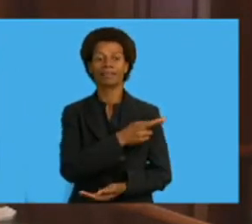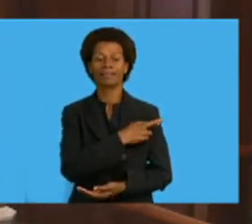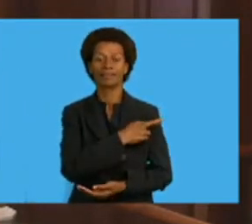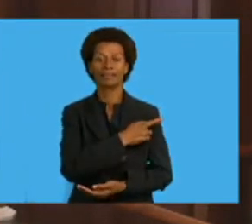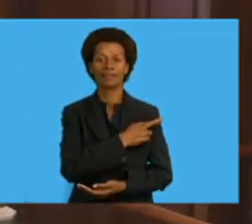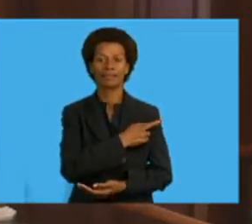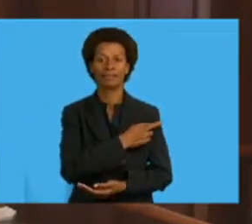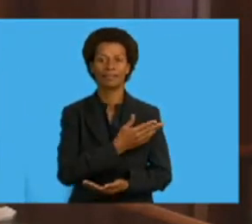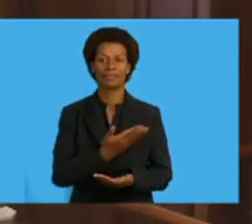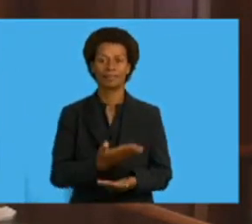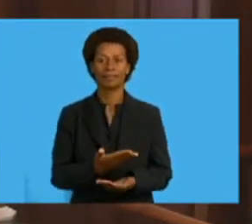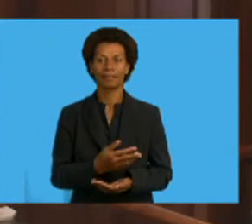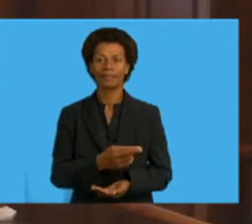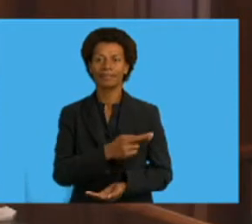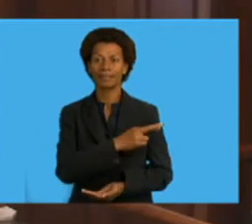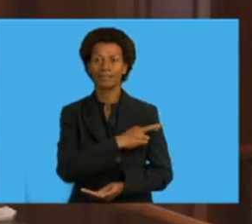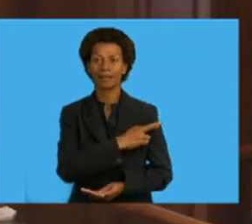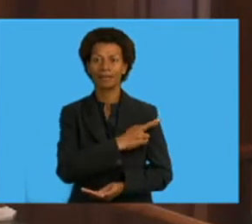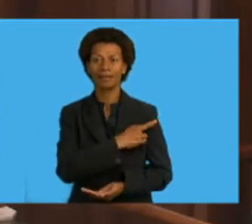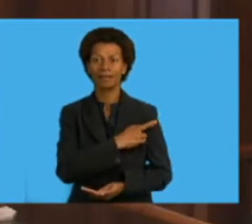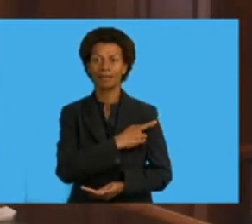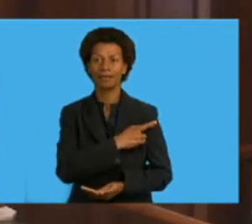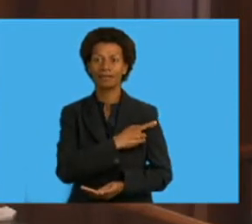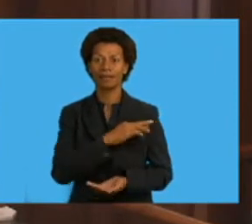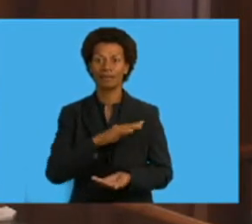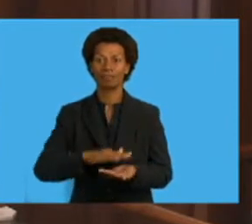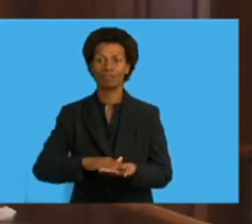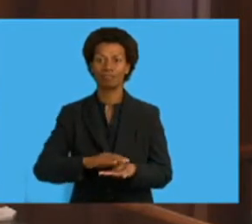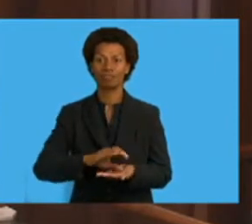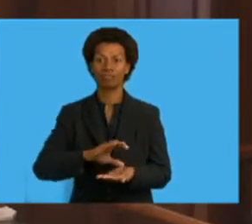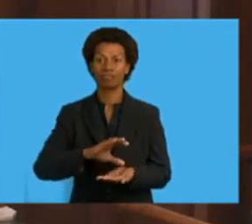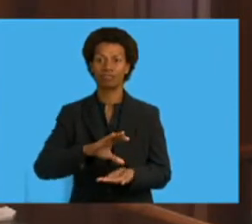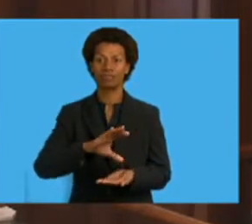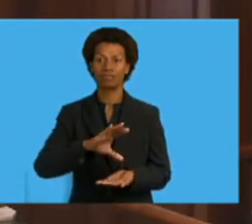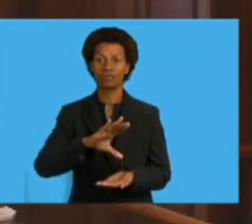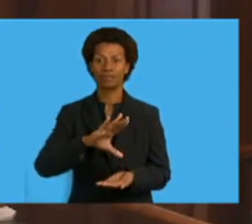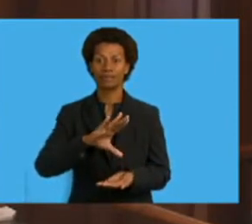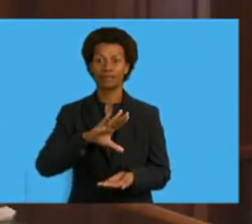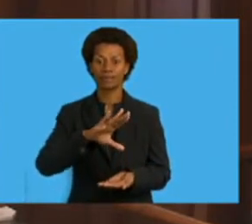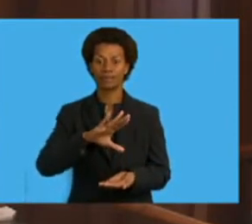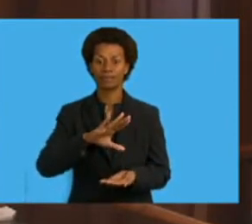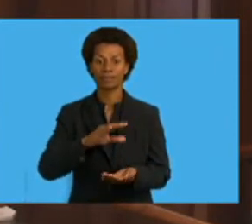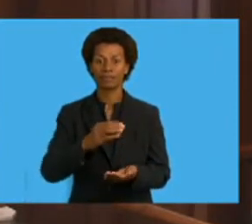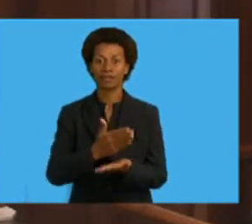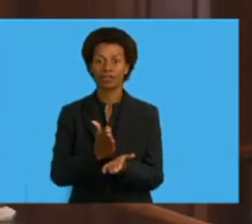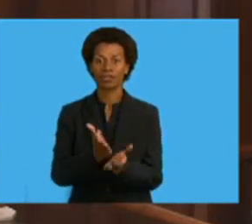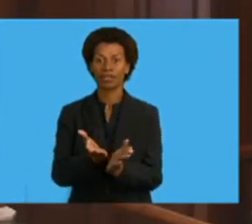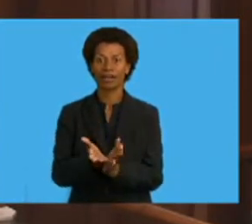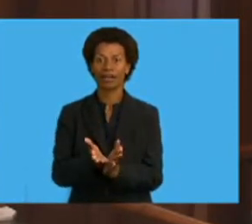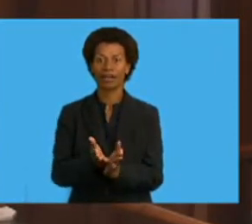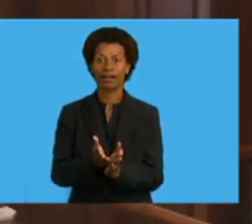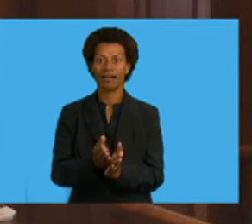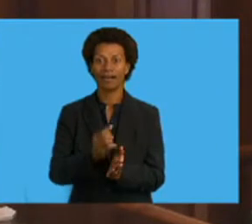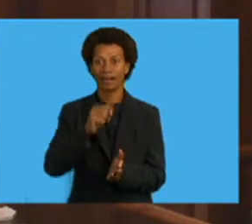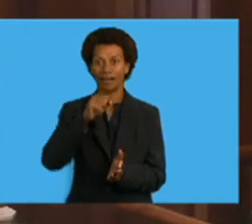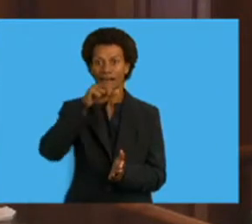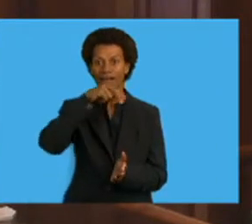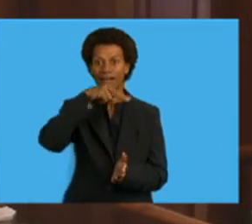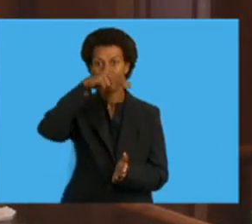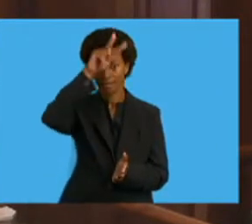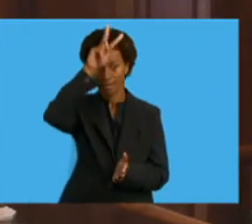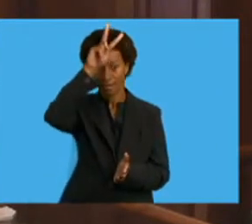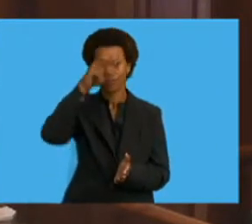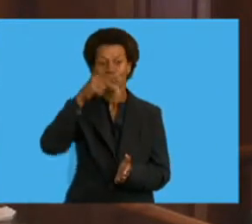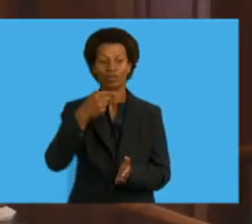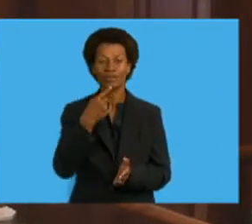And as that economy grows, as I also shared with the people of Kondabu last week, as that economy